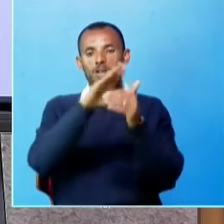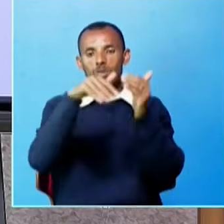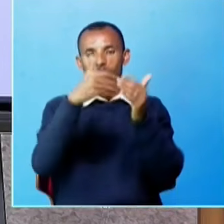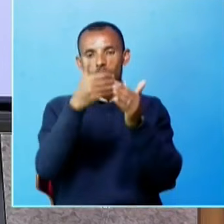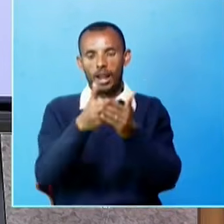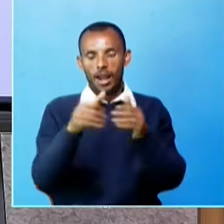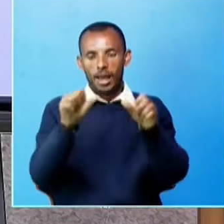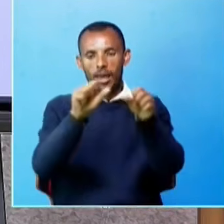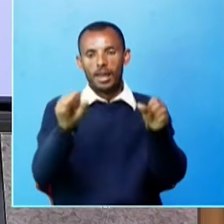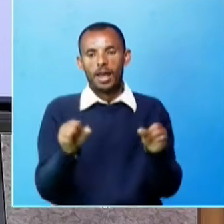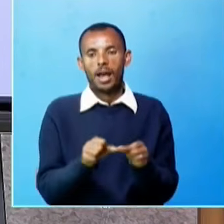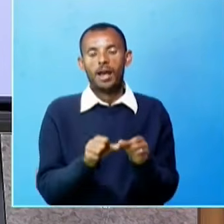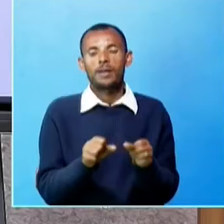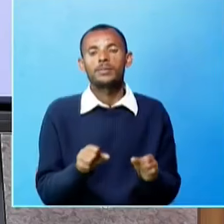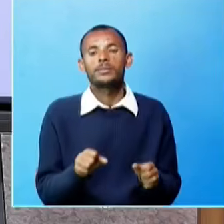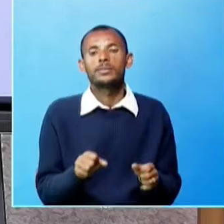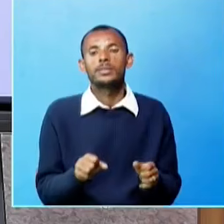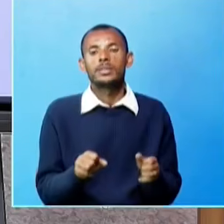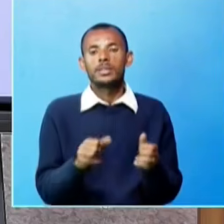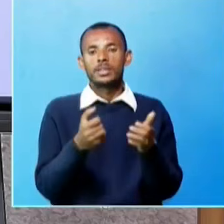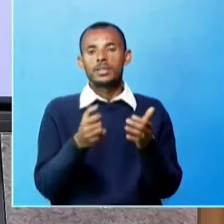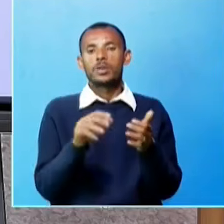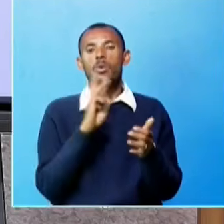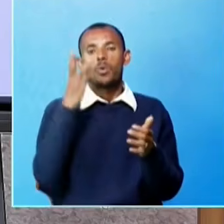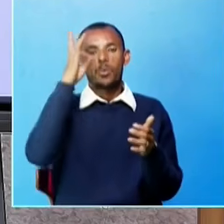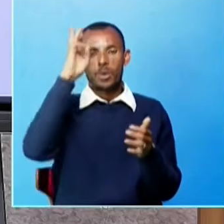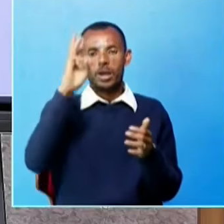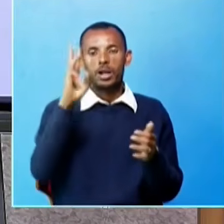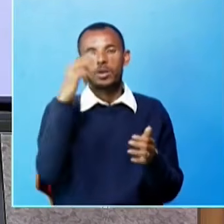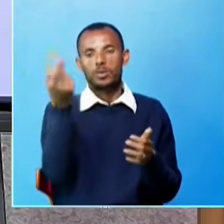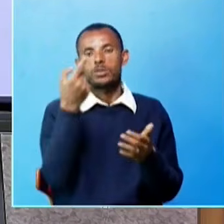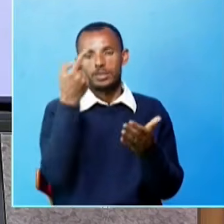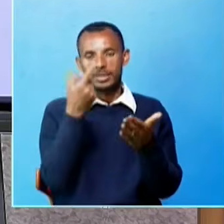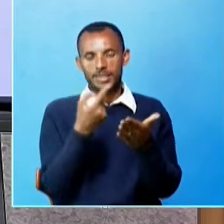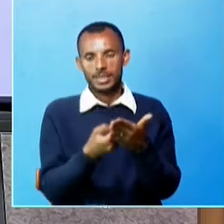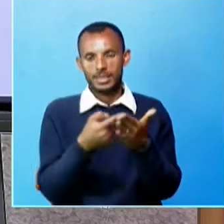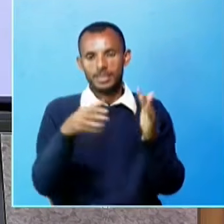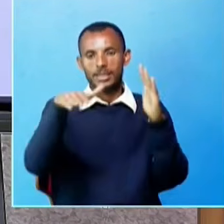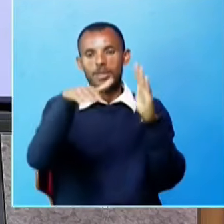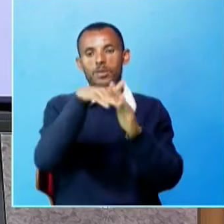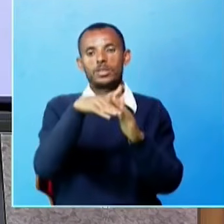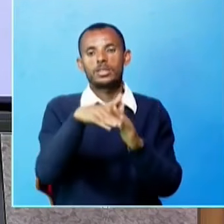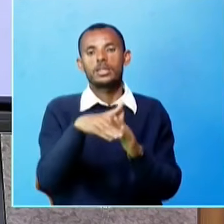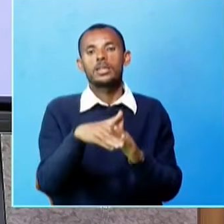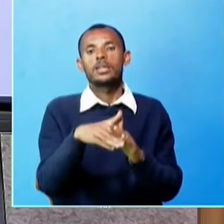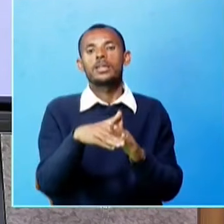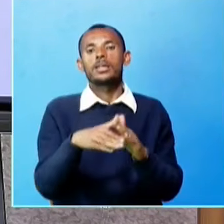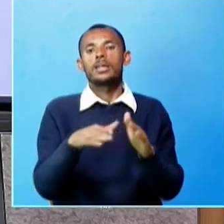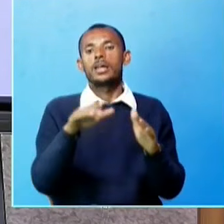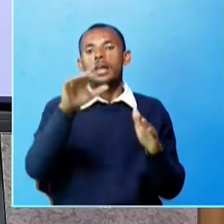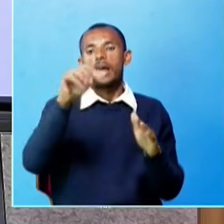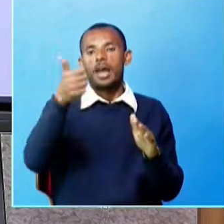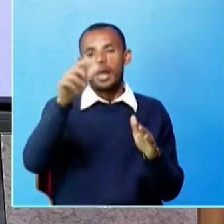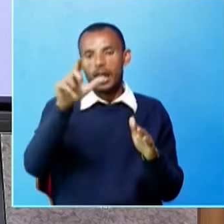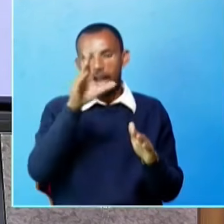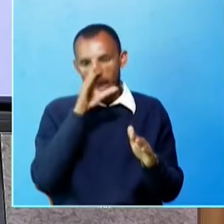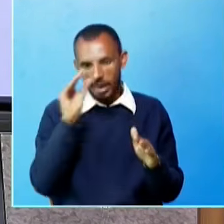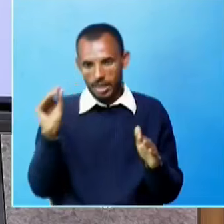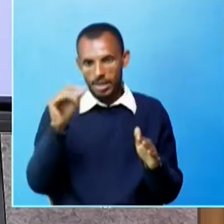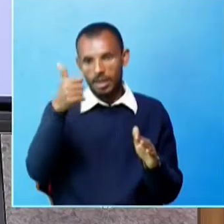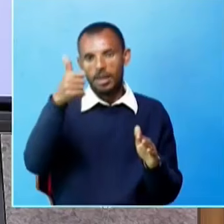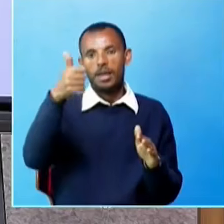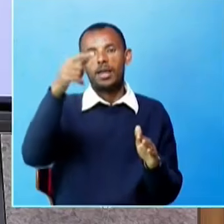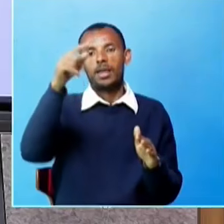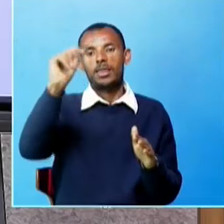a prism, for different solid figures, we will use this notation to say lateral surface area and total surface